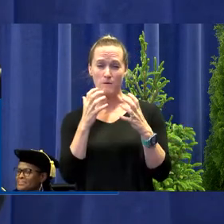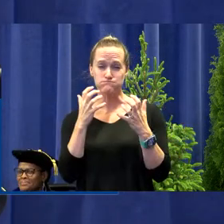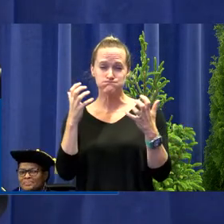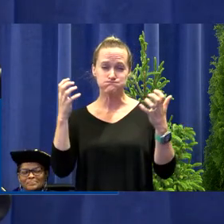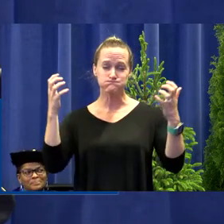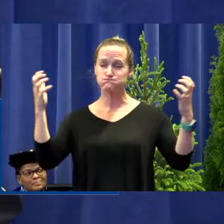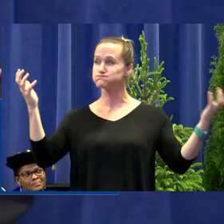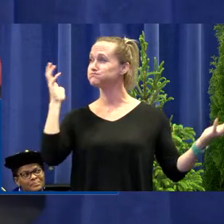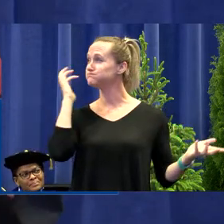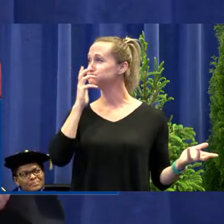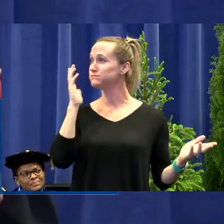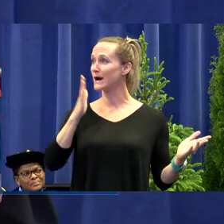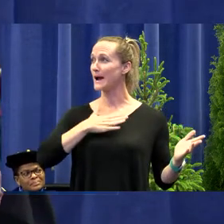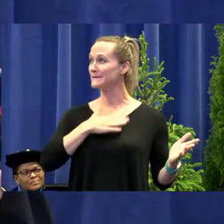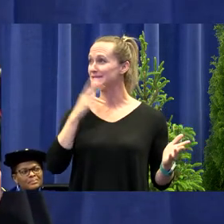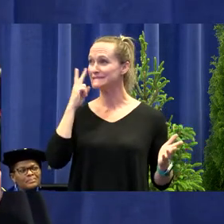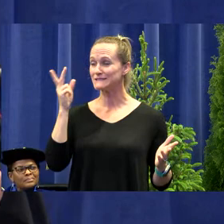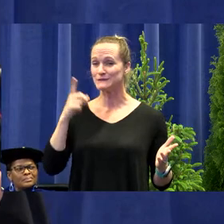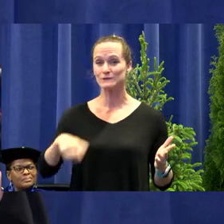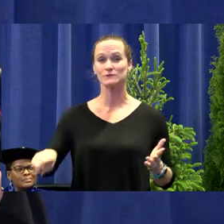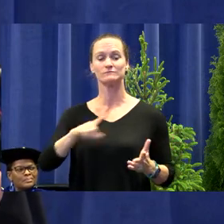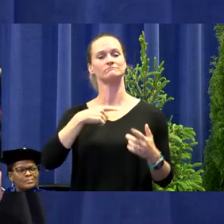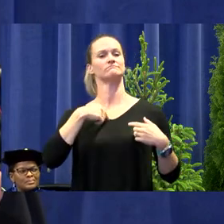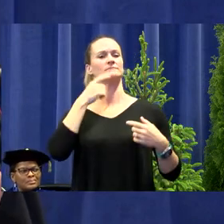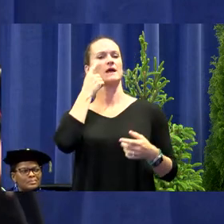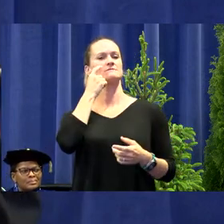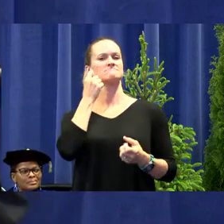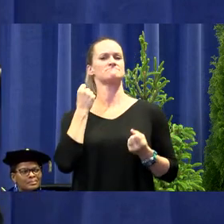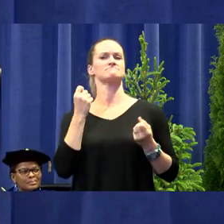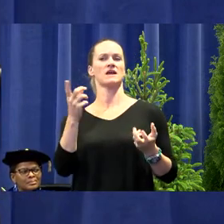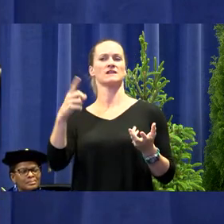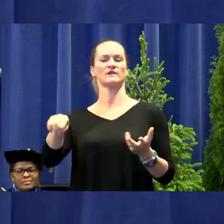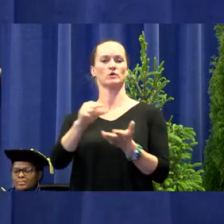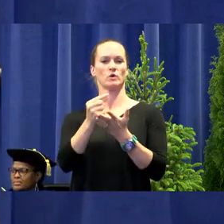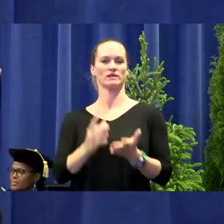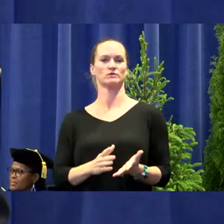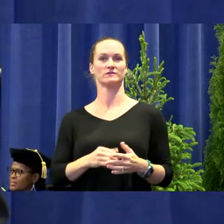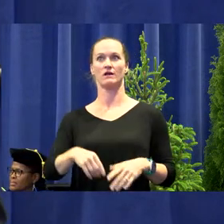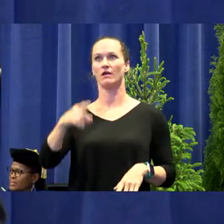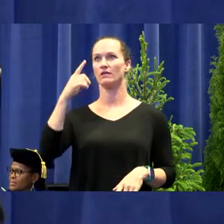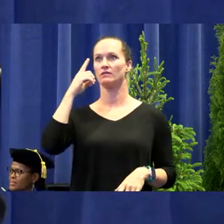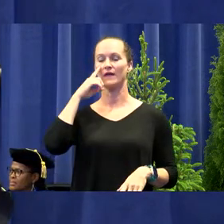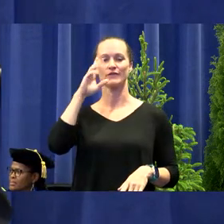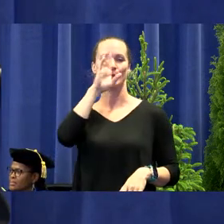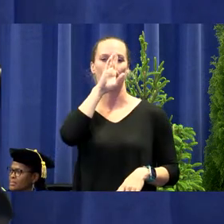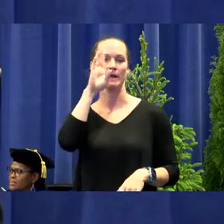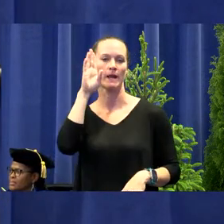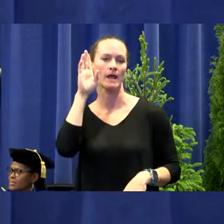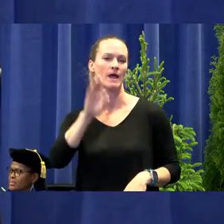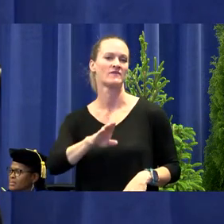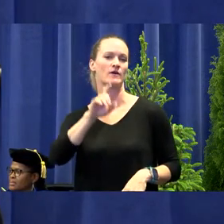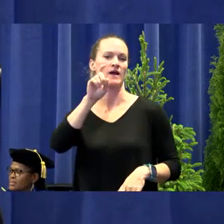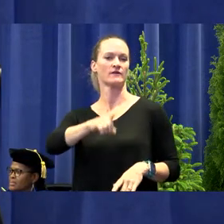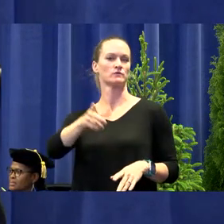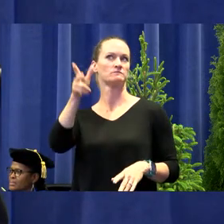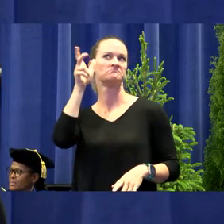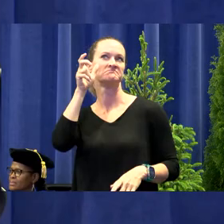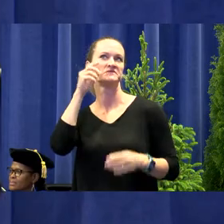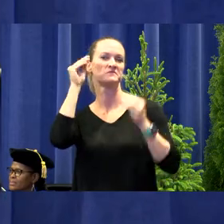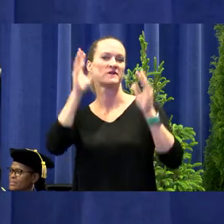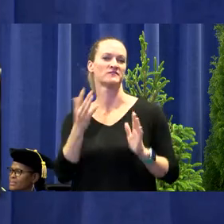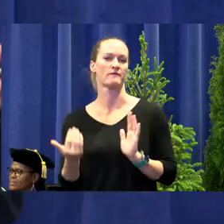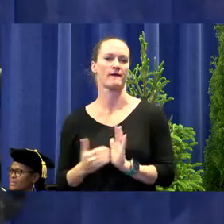here. I suspect that many of our graduates thought that they would never have to listen to a professor again.